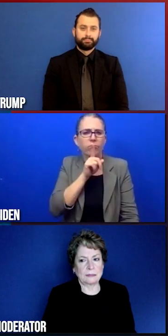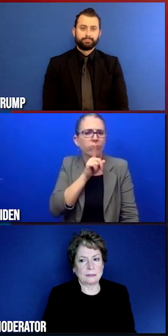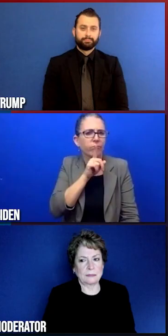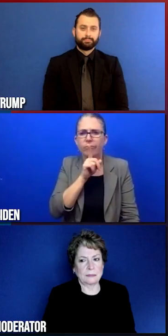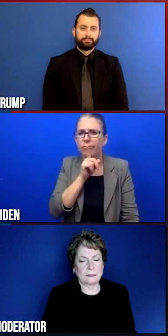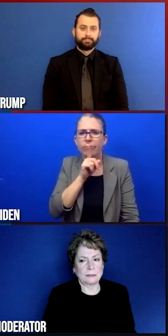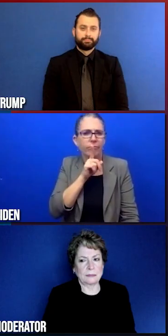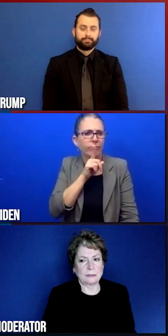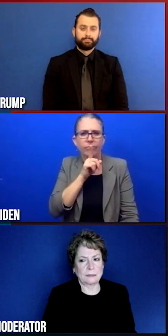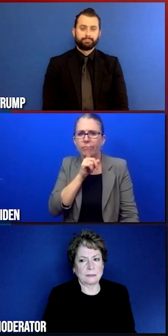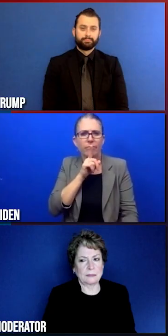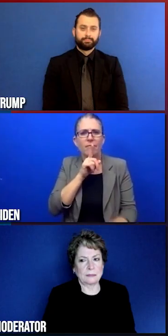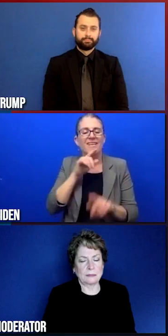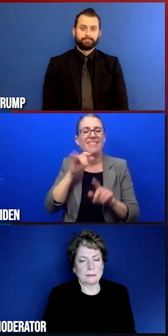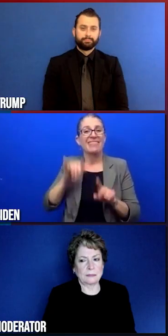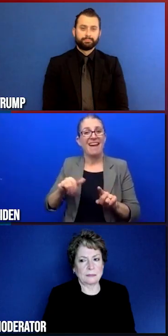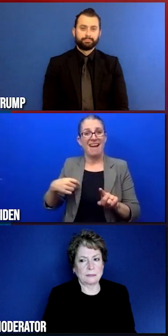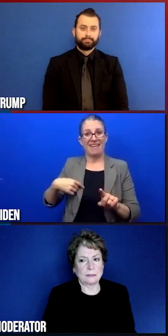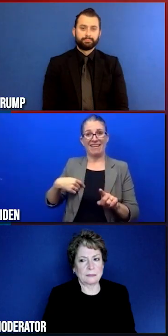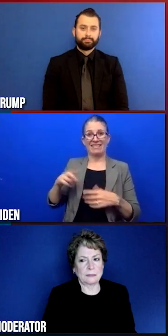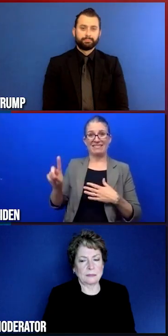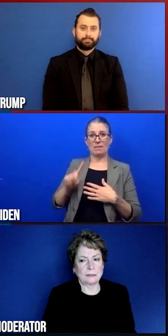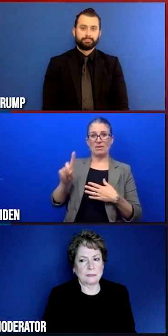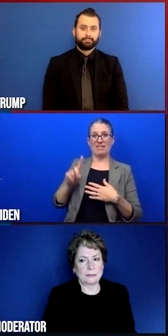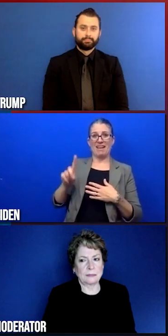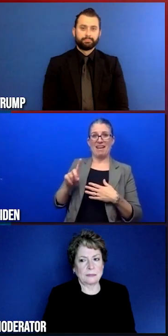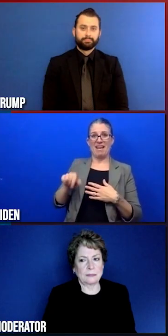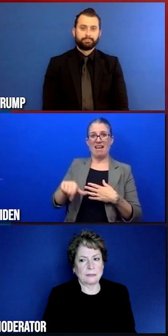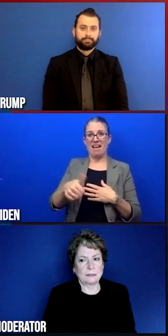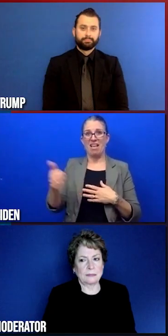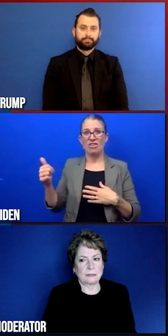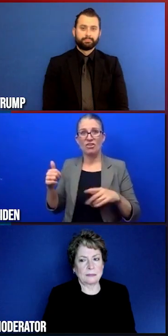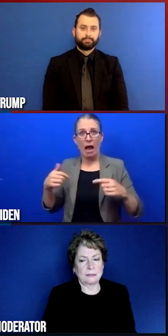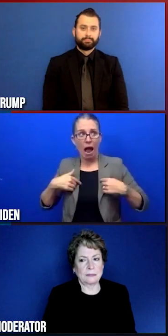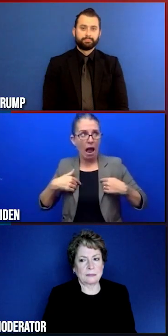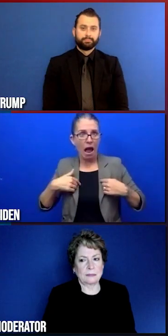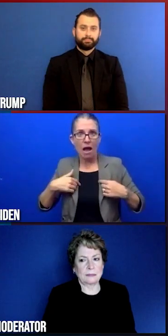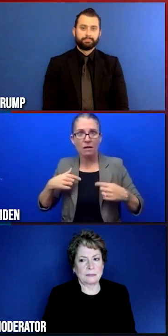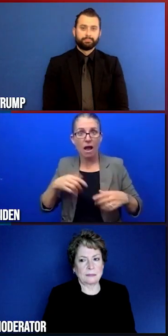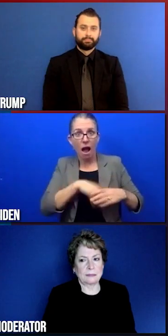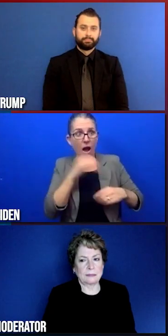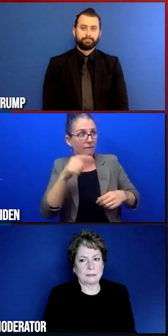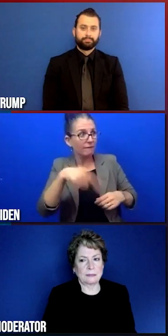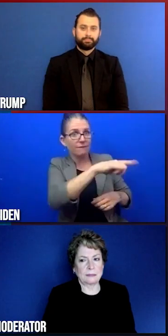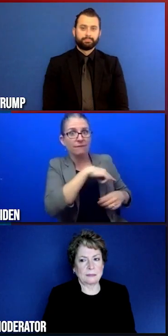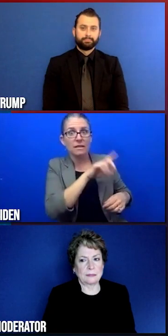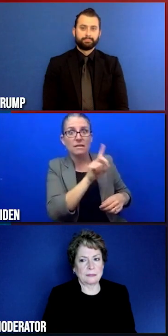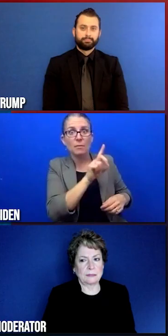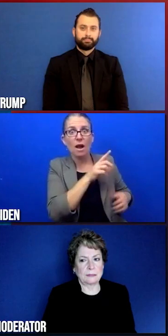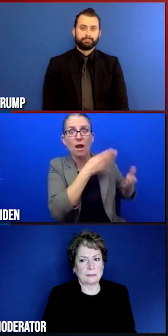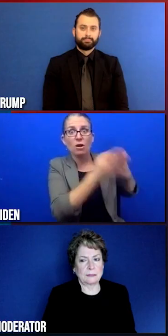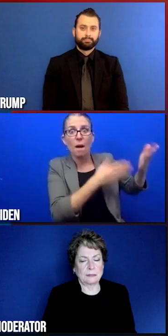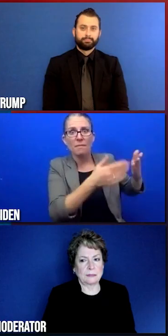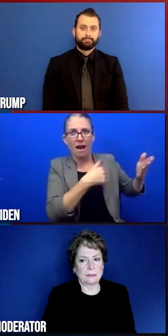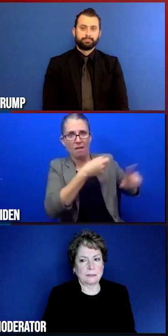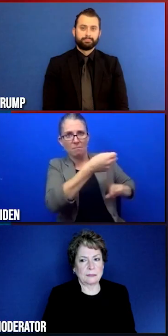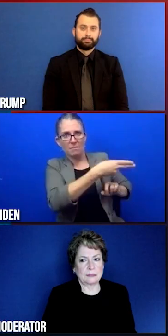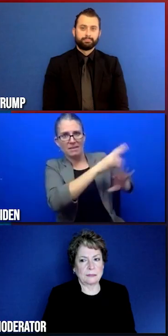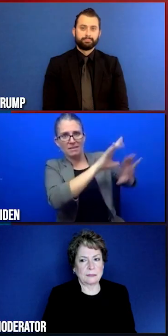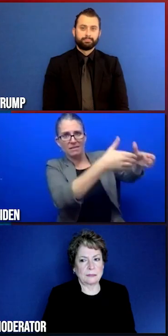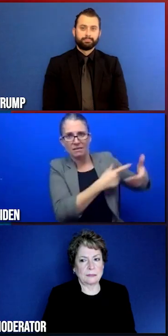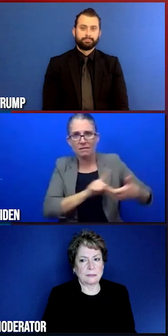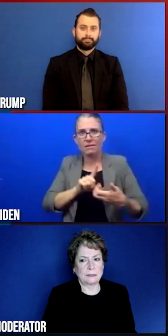private insurance. That's why not one single person with private insurance would lose their insurance under my